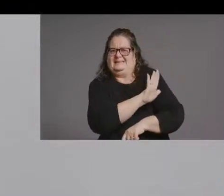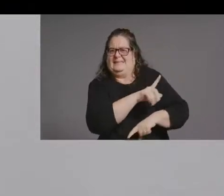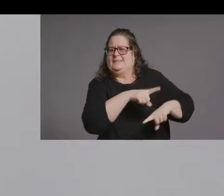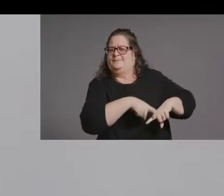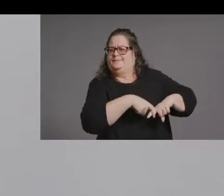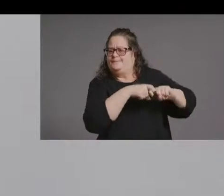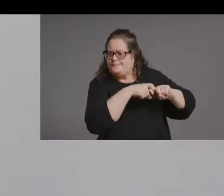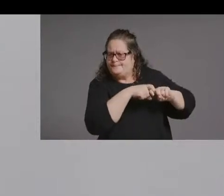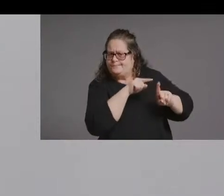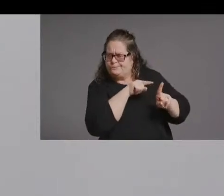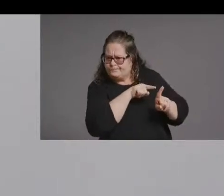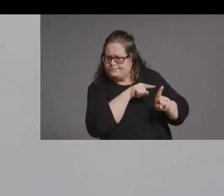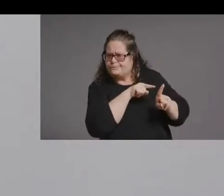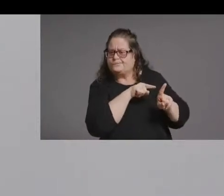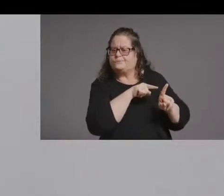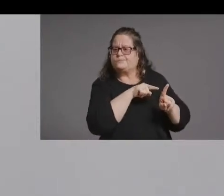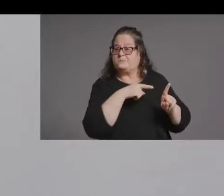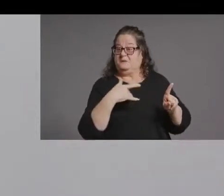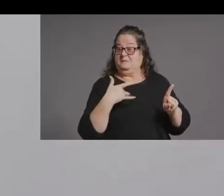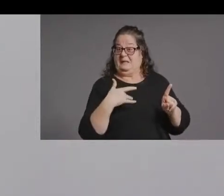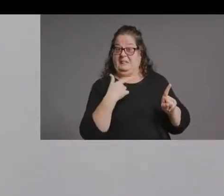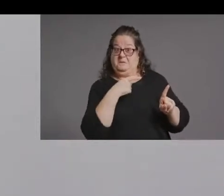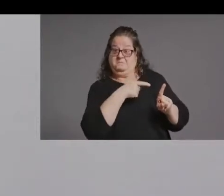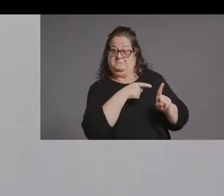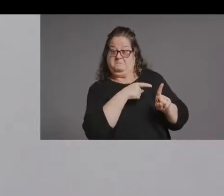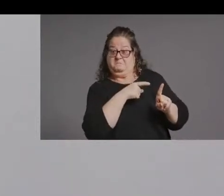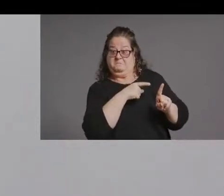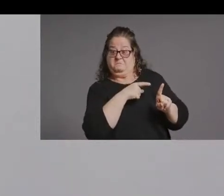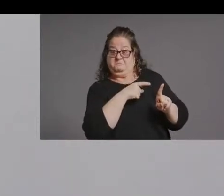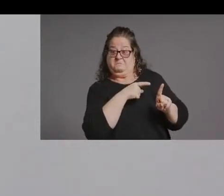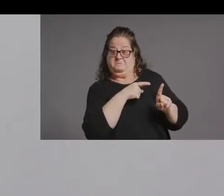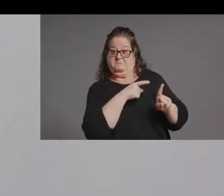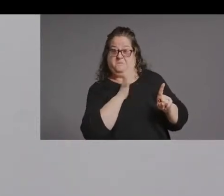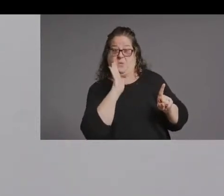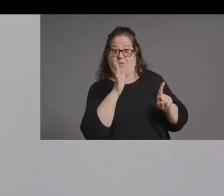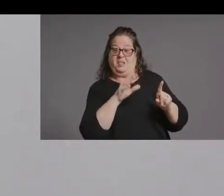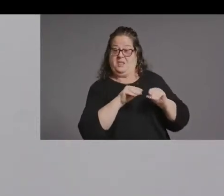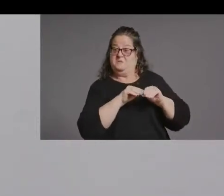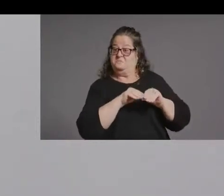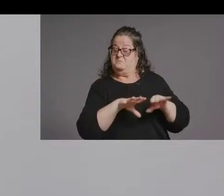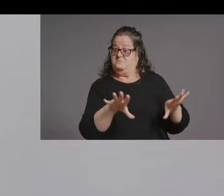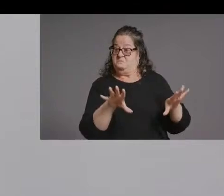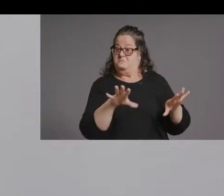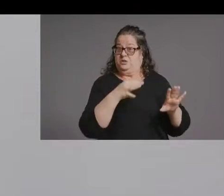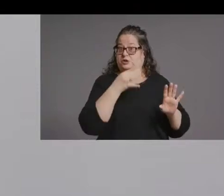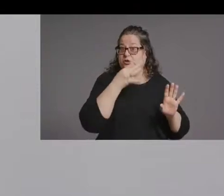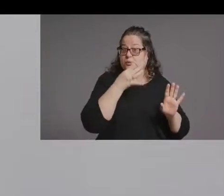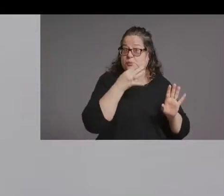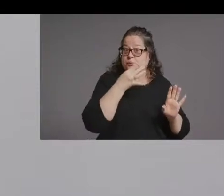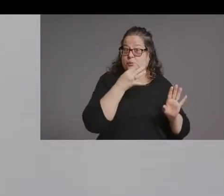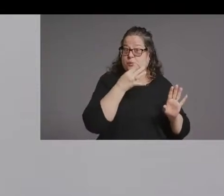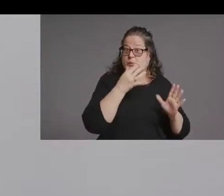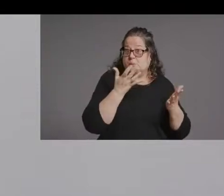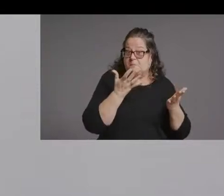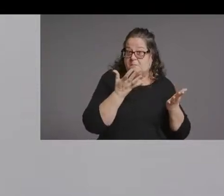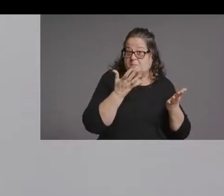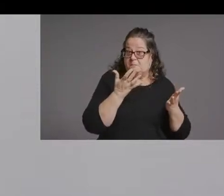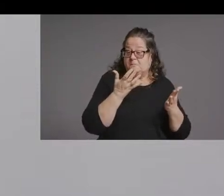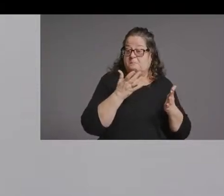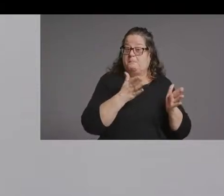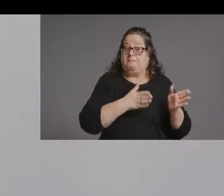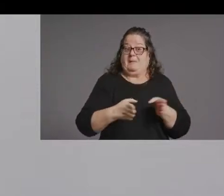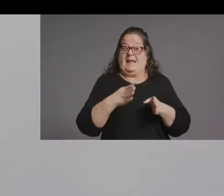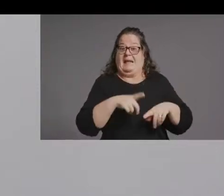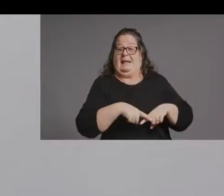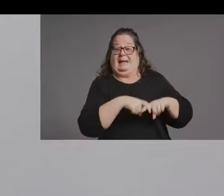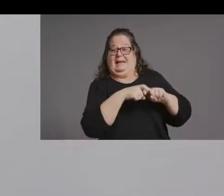unpaused sooner than we think, just based on the low rate of this happening and what we see